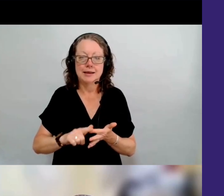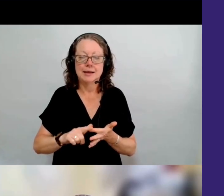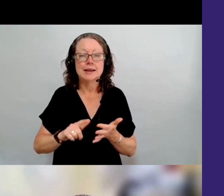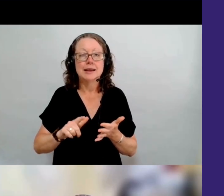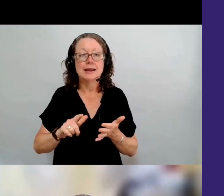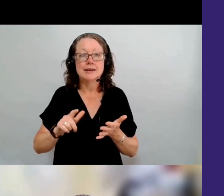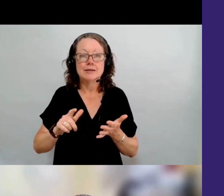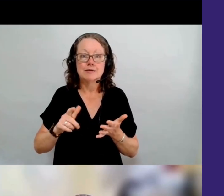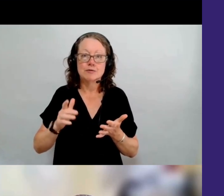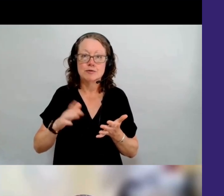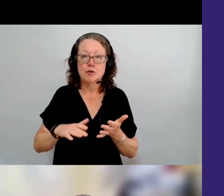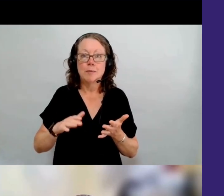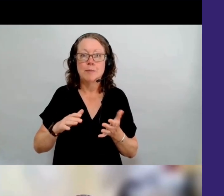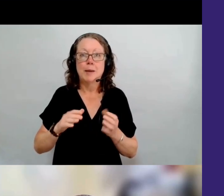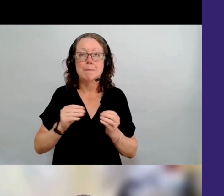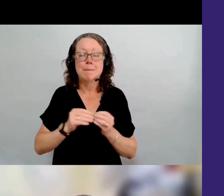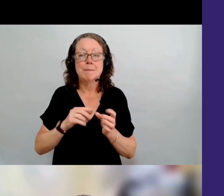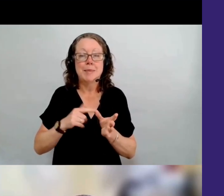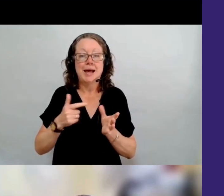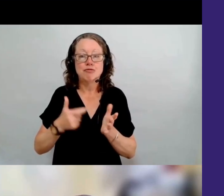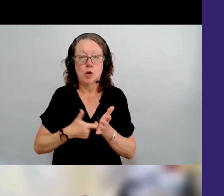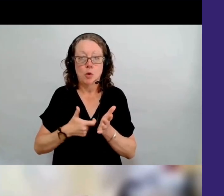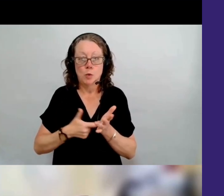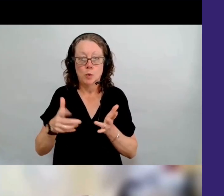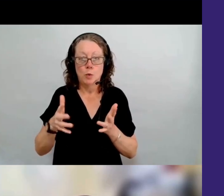looks like up in Barrow.